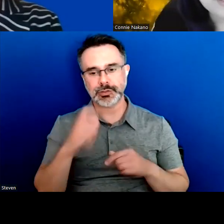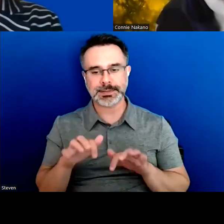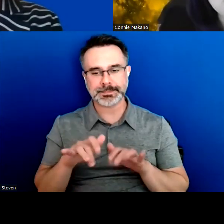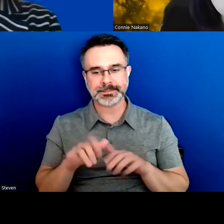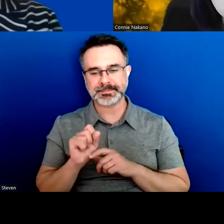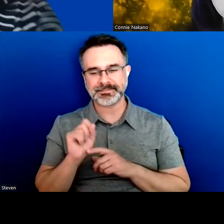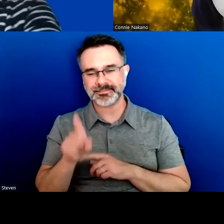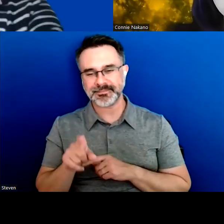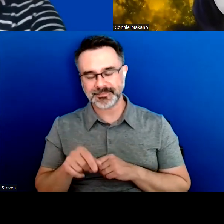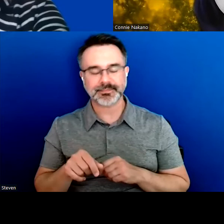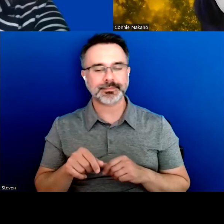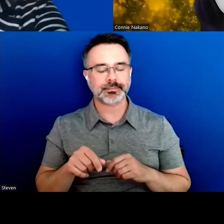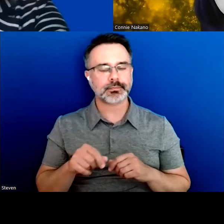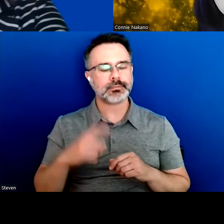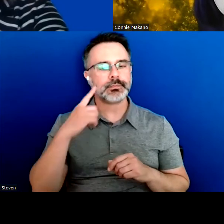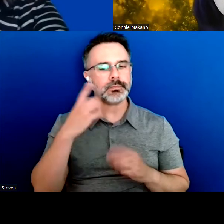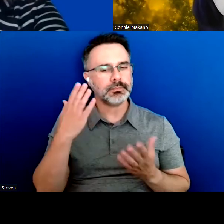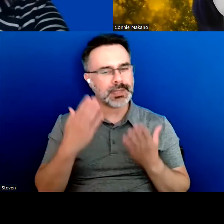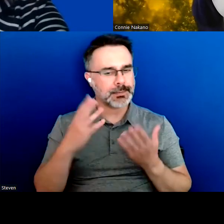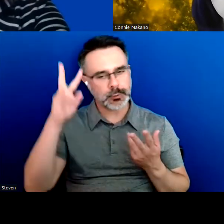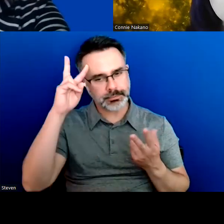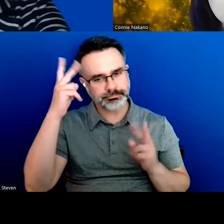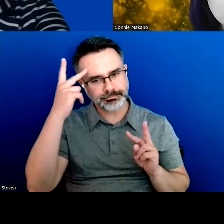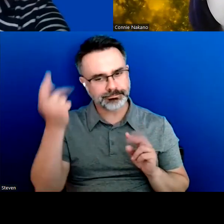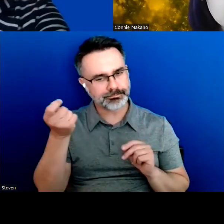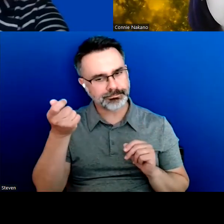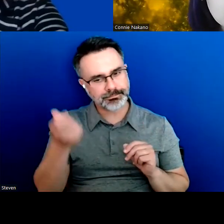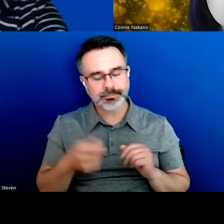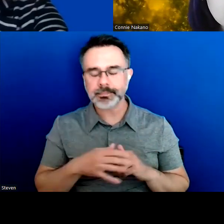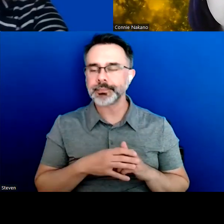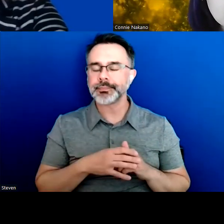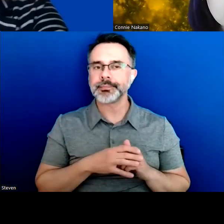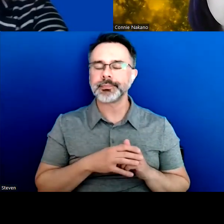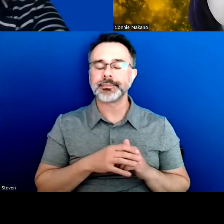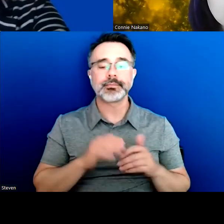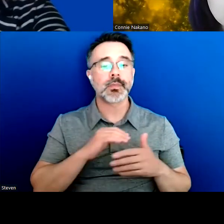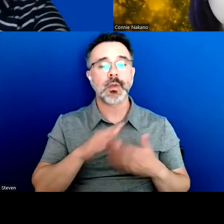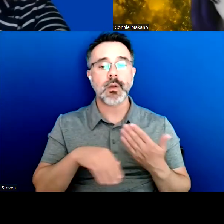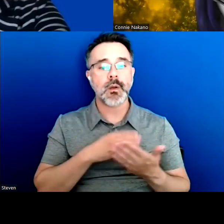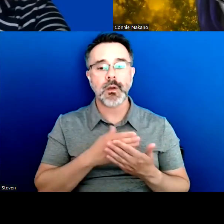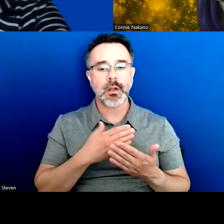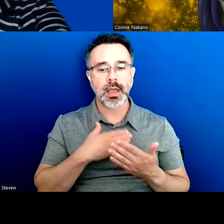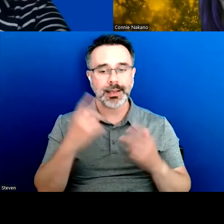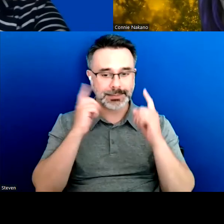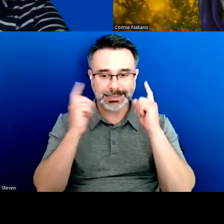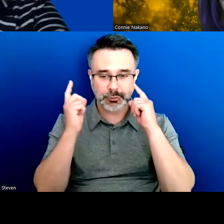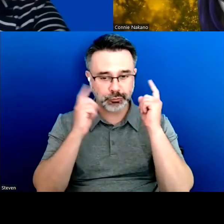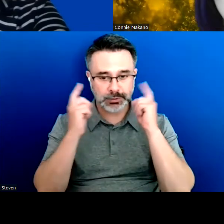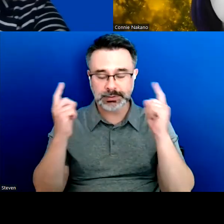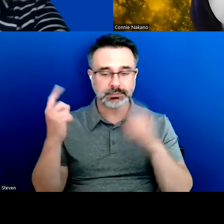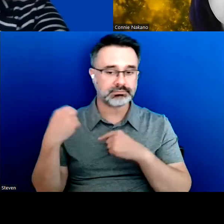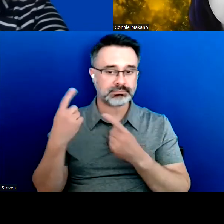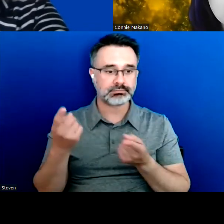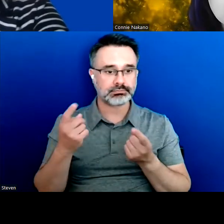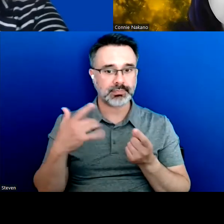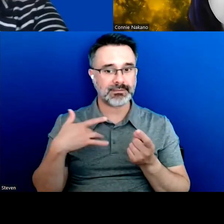but I think maybe you misunderstood me a bit. All of what I am hearing is like preaching